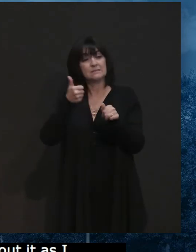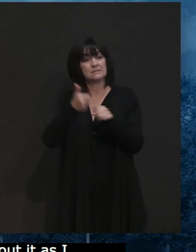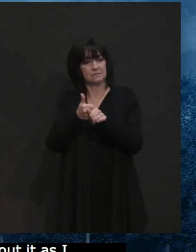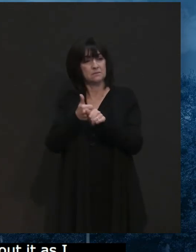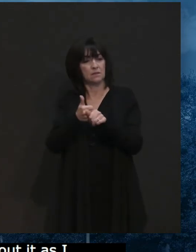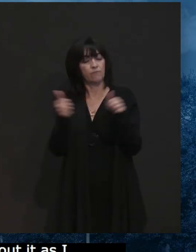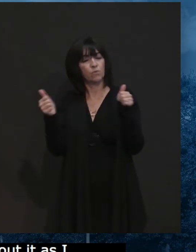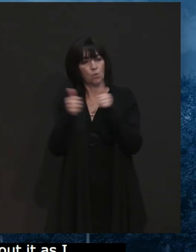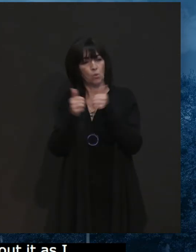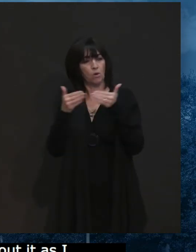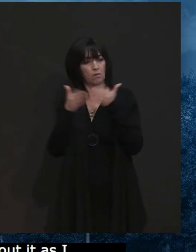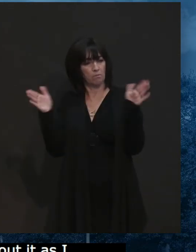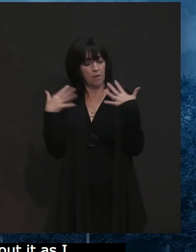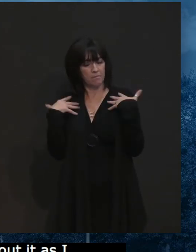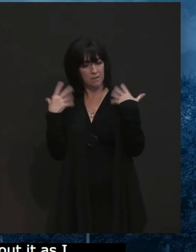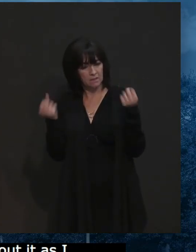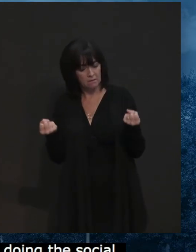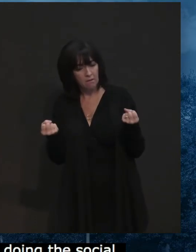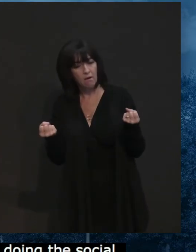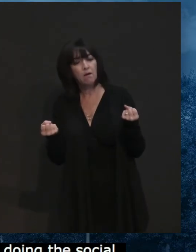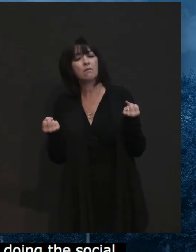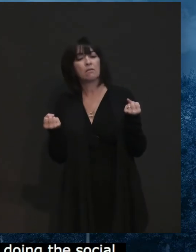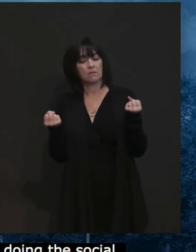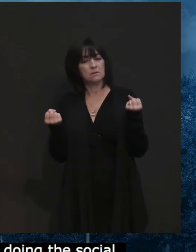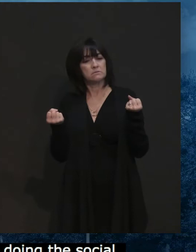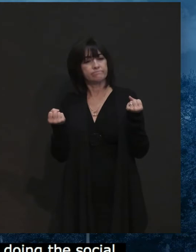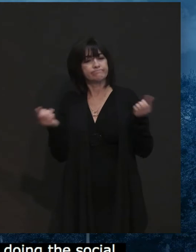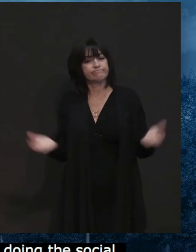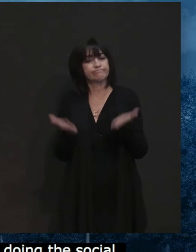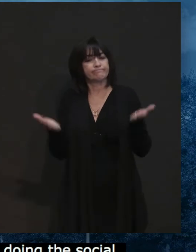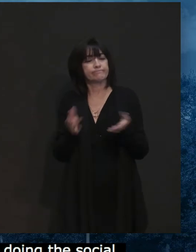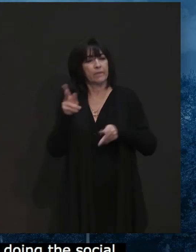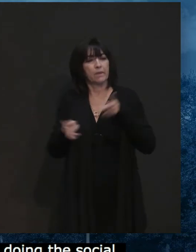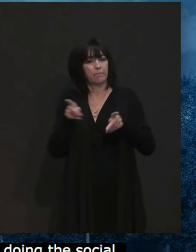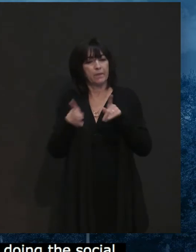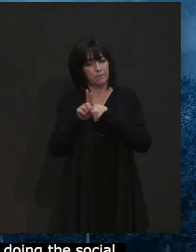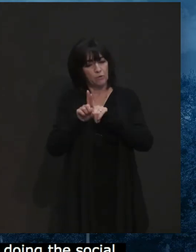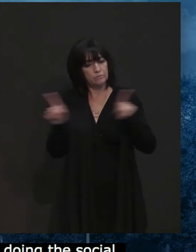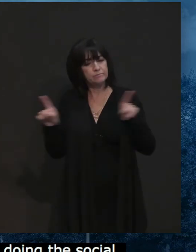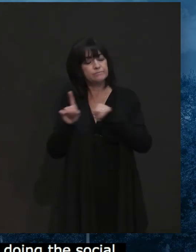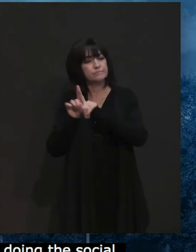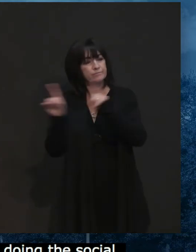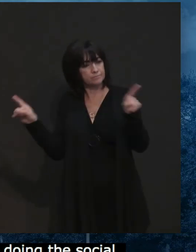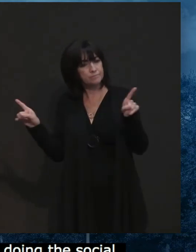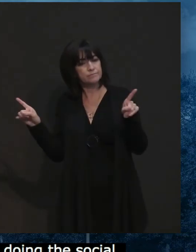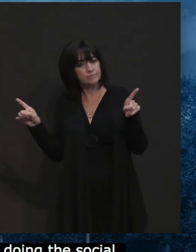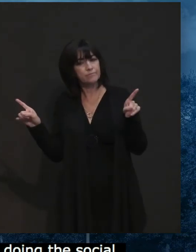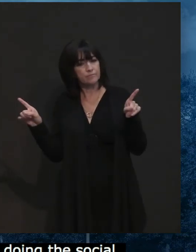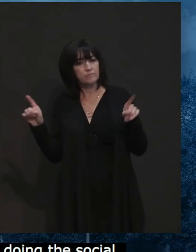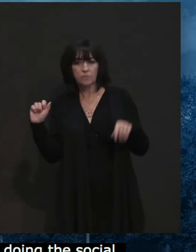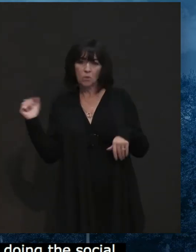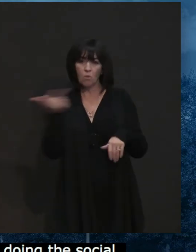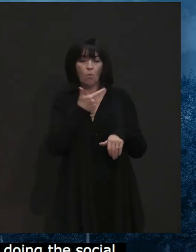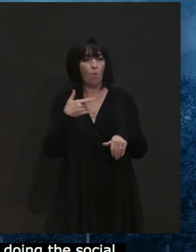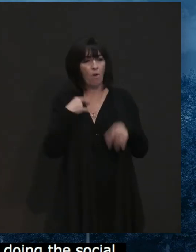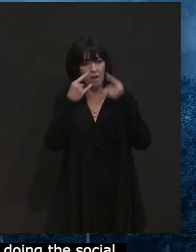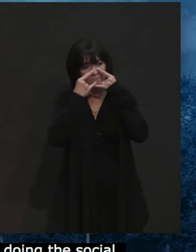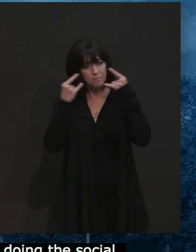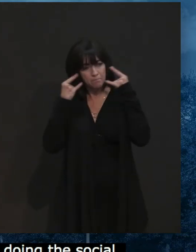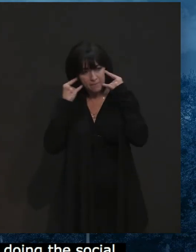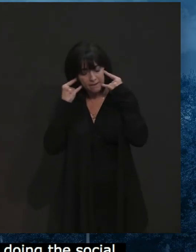with public health in terms of social distancing and the measures taken there. Everybody had masks on